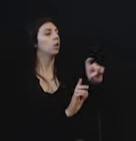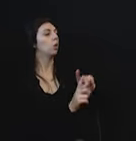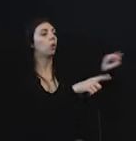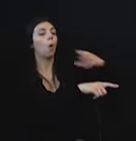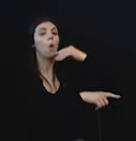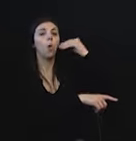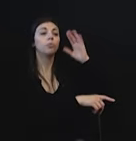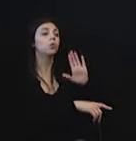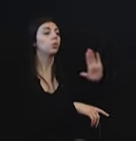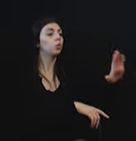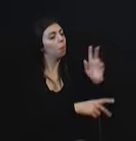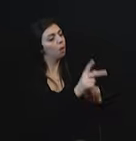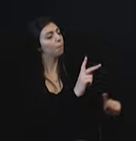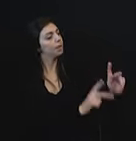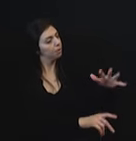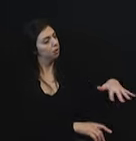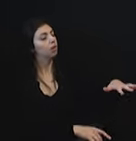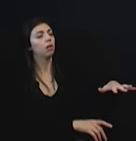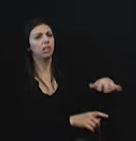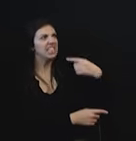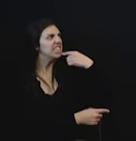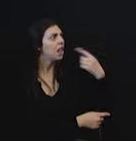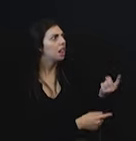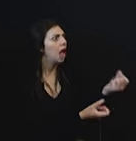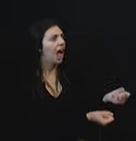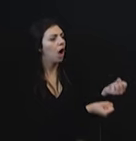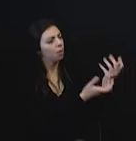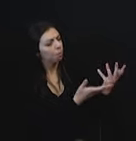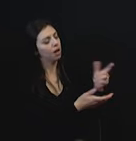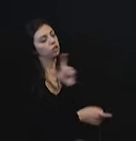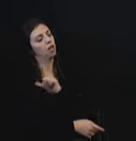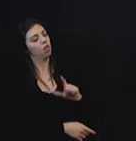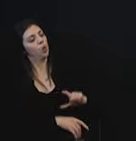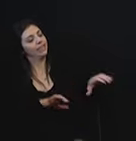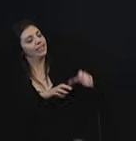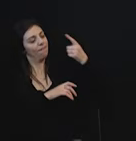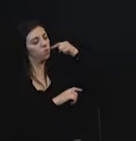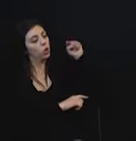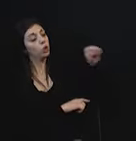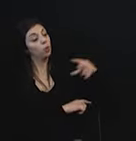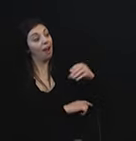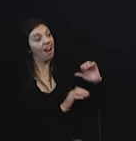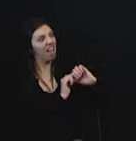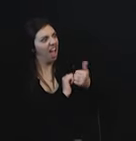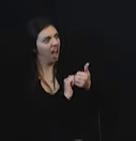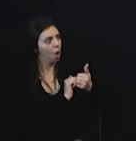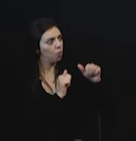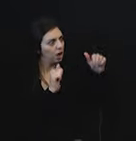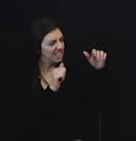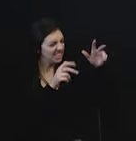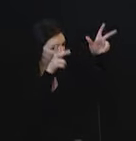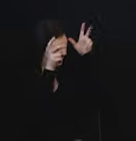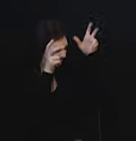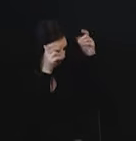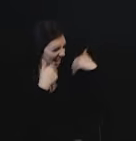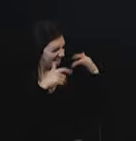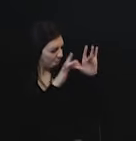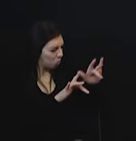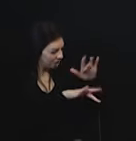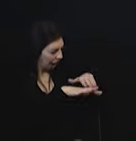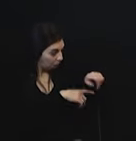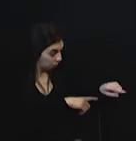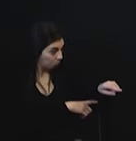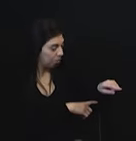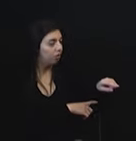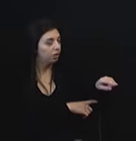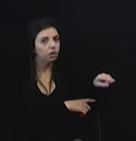own people and report to them how much the Lord has done for you and how he has had mercy on you. So he went out and began